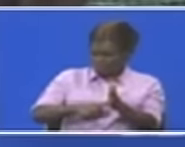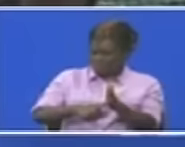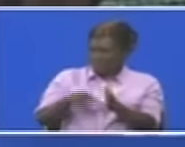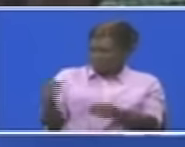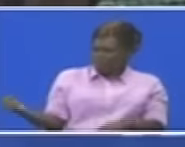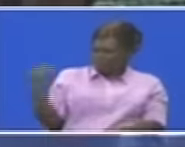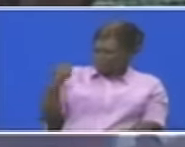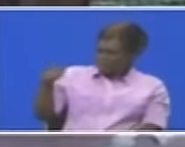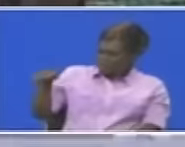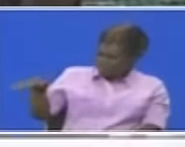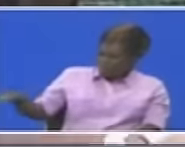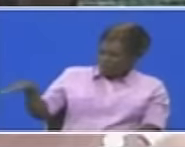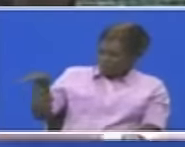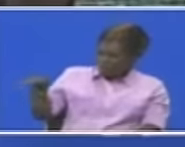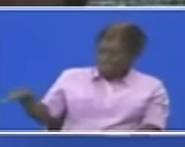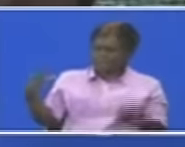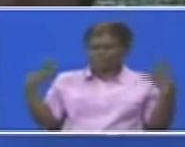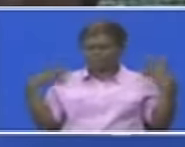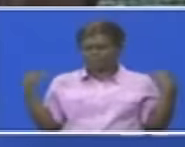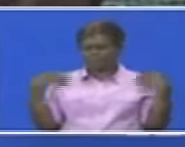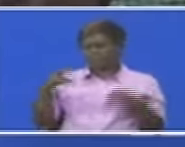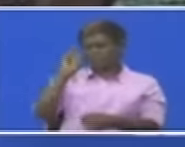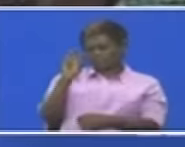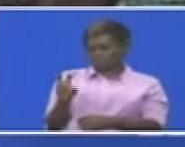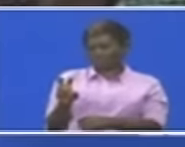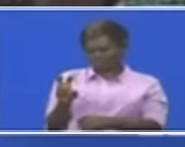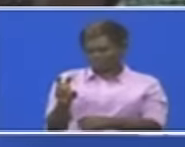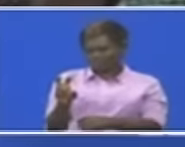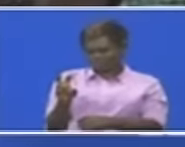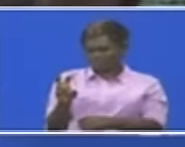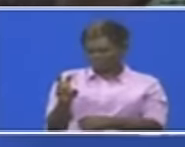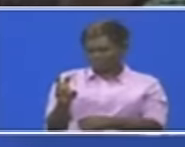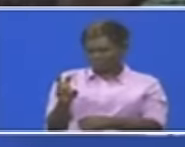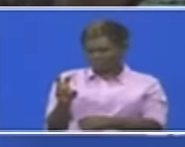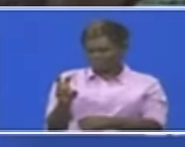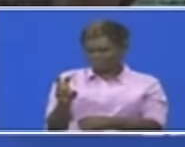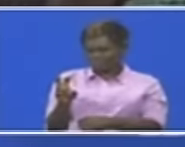pema, anafanya vitu zake. So, naona yani, ili